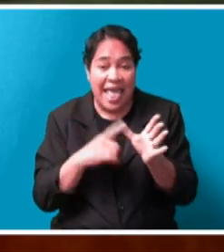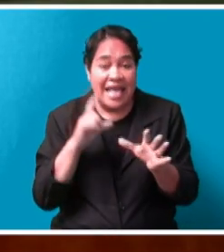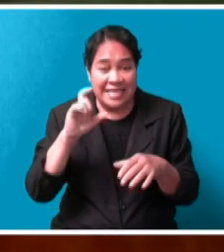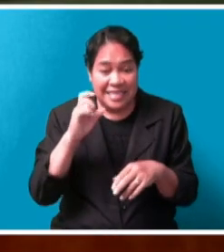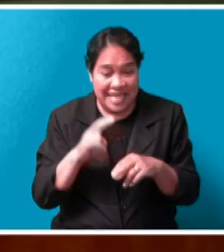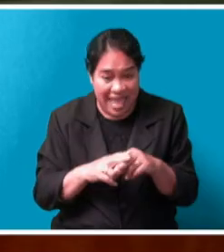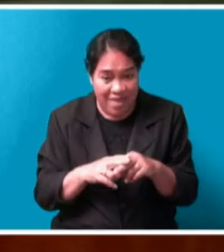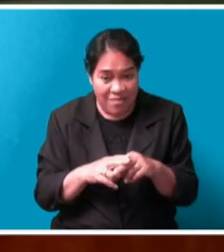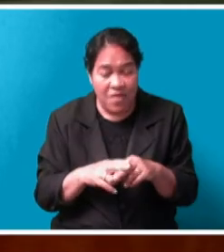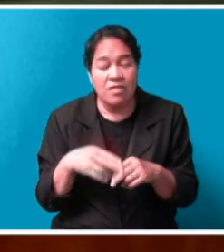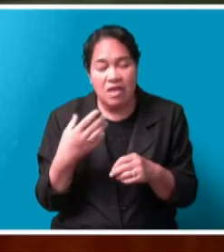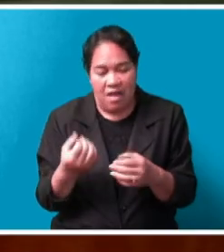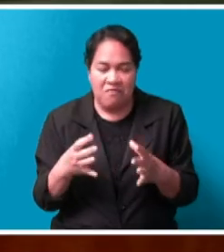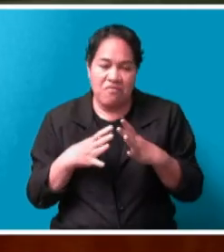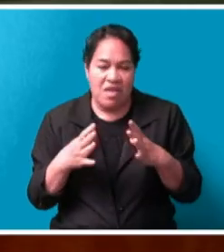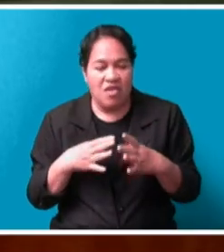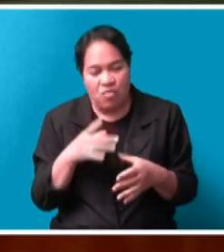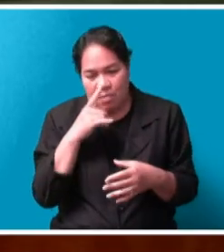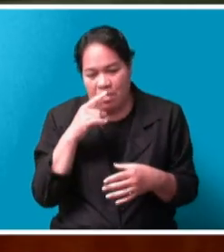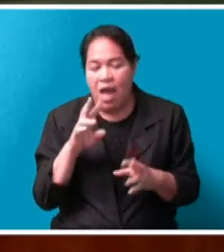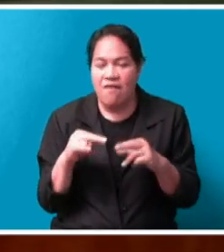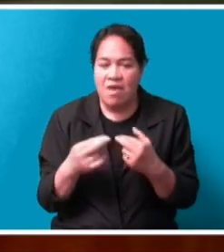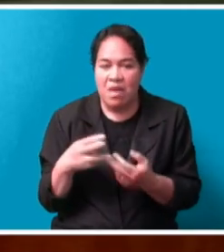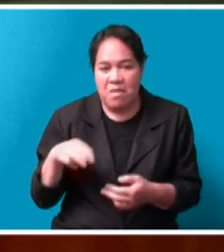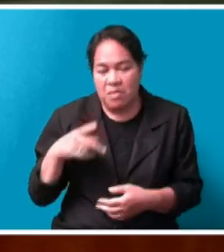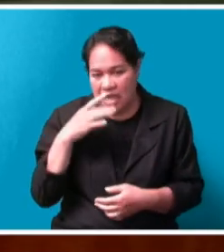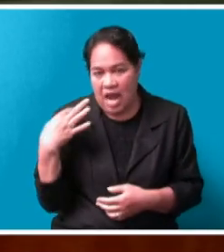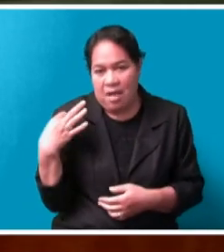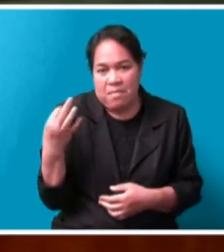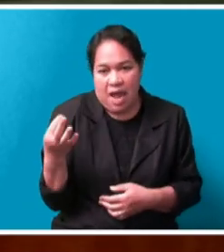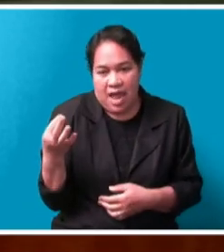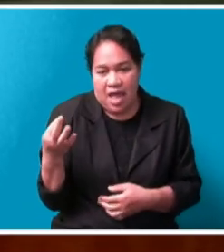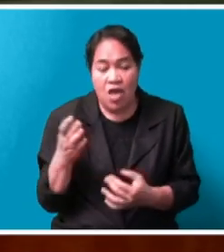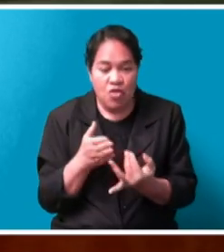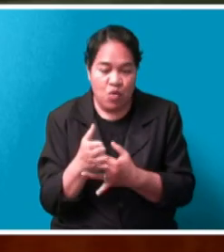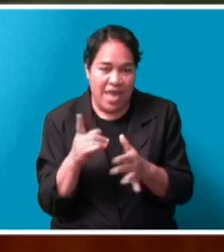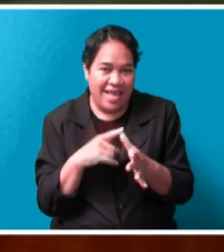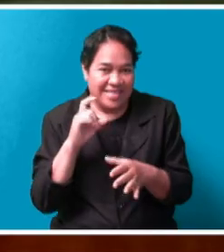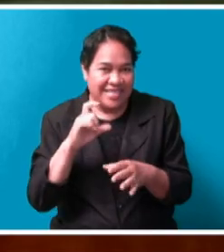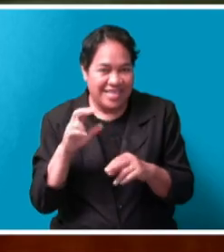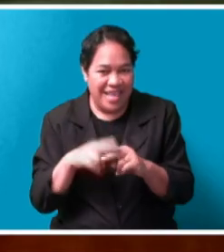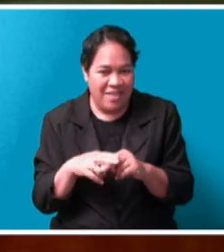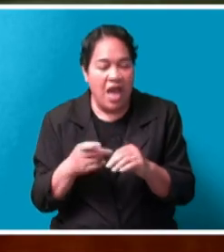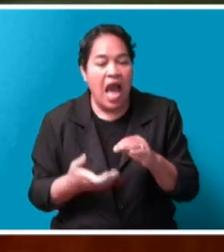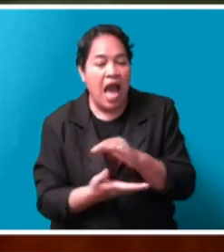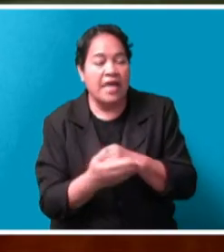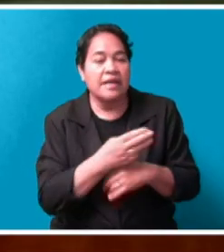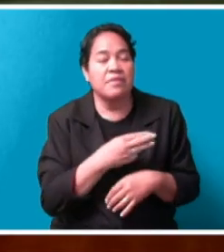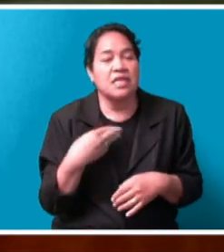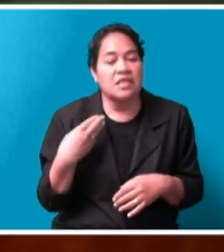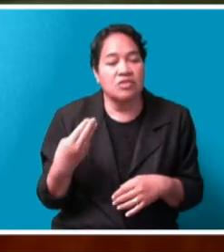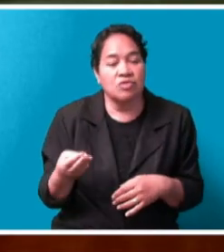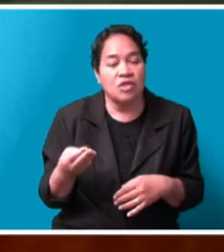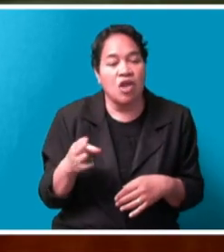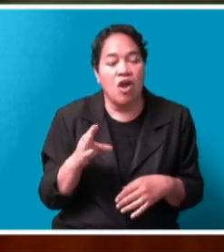fully available. Family members can easily apply for compensation through ACCF, which currently sits under the ministerial assignment